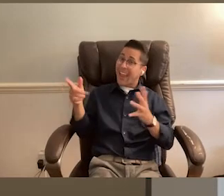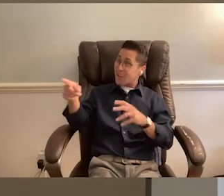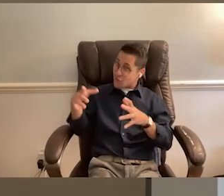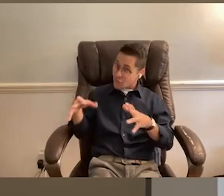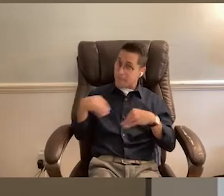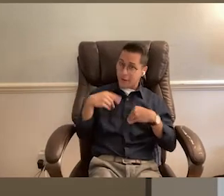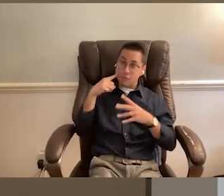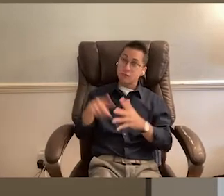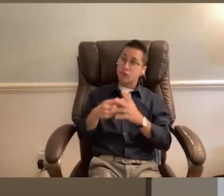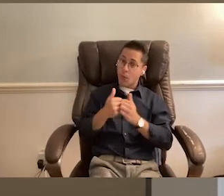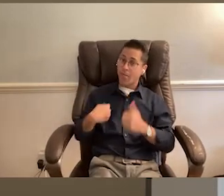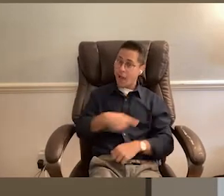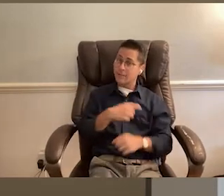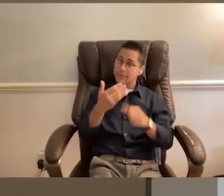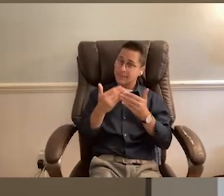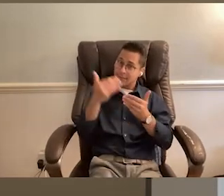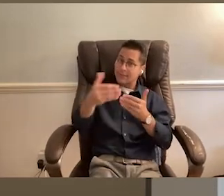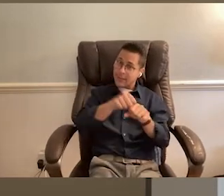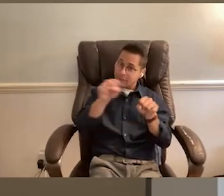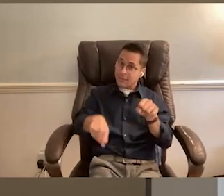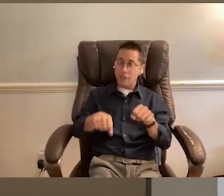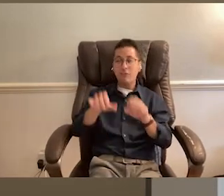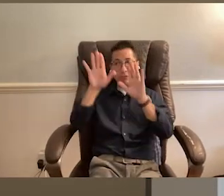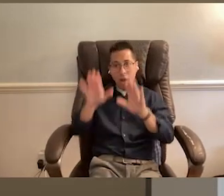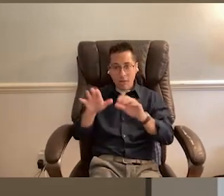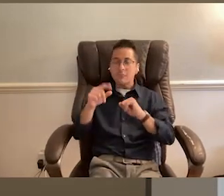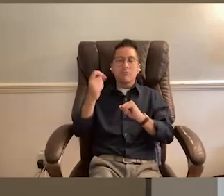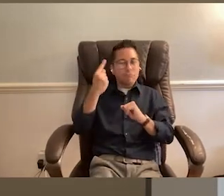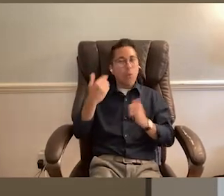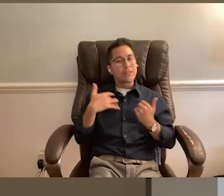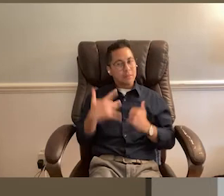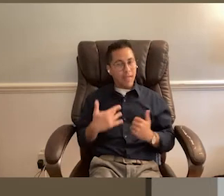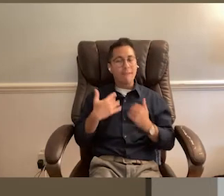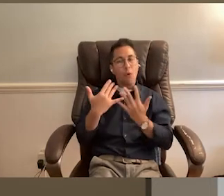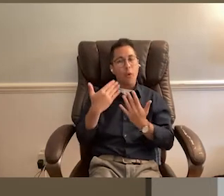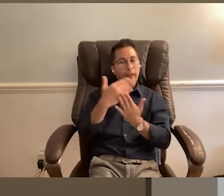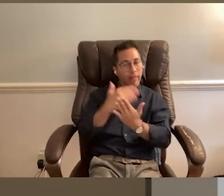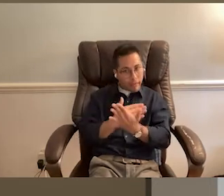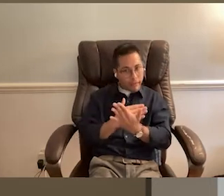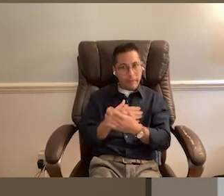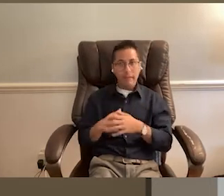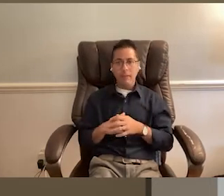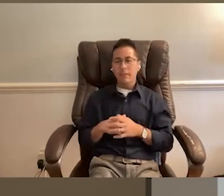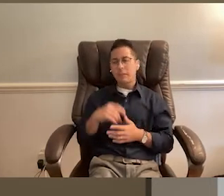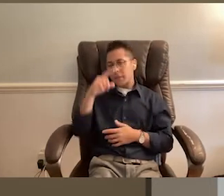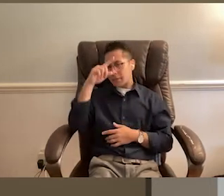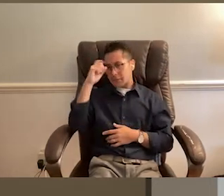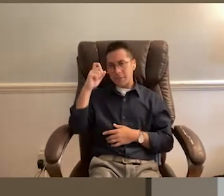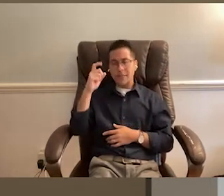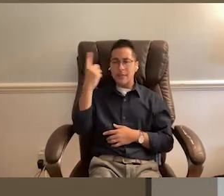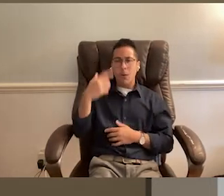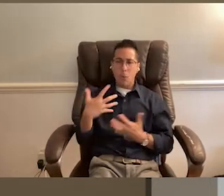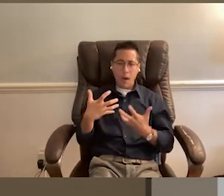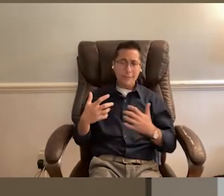member, and a joint interview, and then we separate them and do 2 different interviews. There have been situations where the moment parents leave the room, the student is